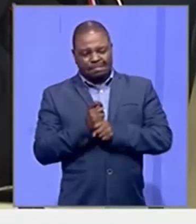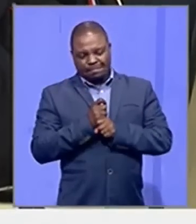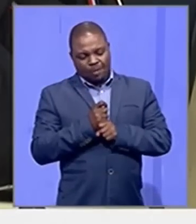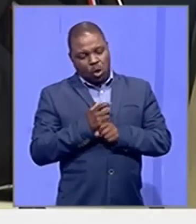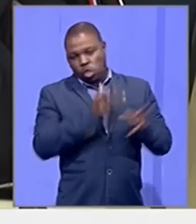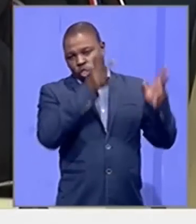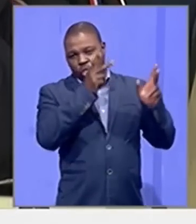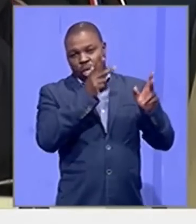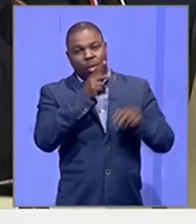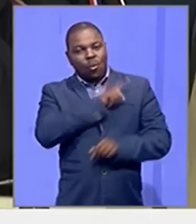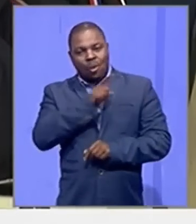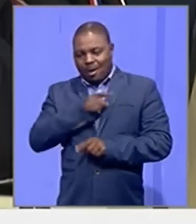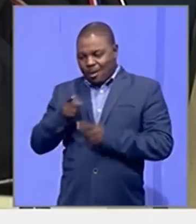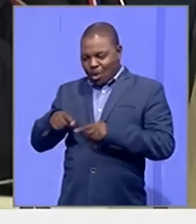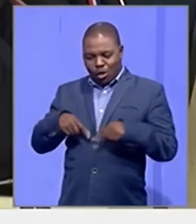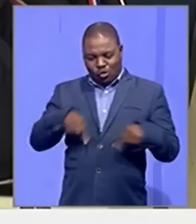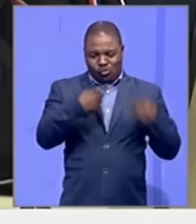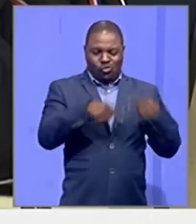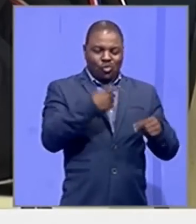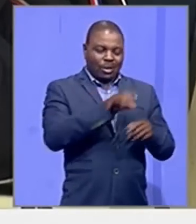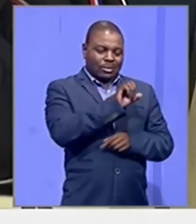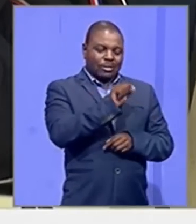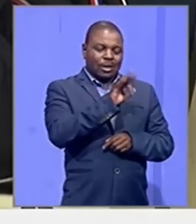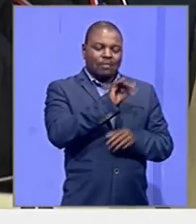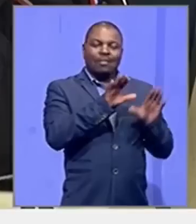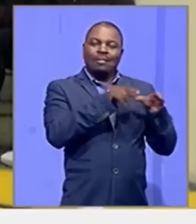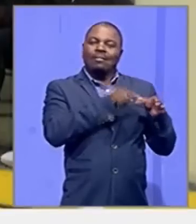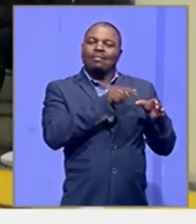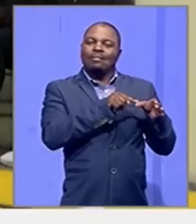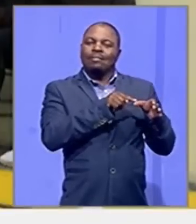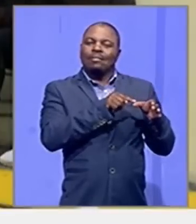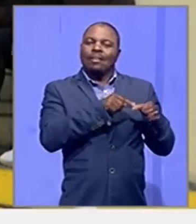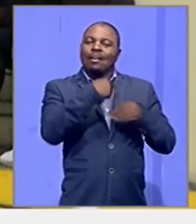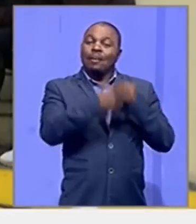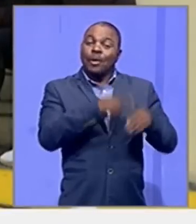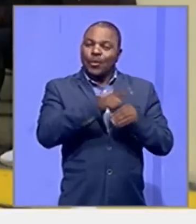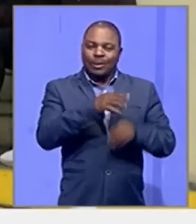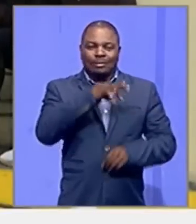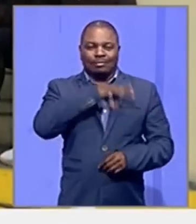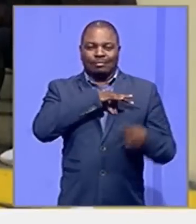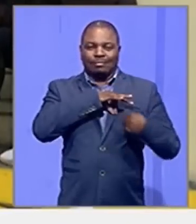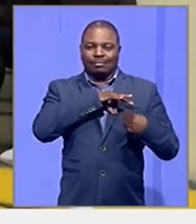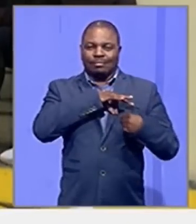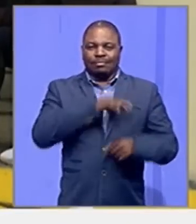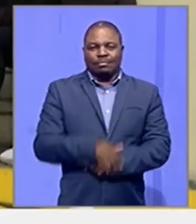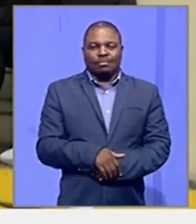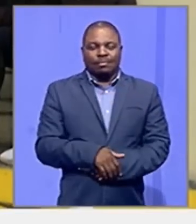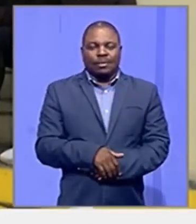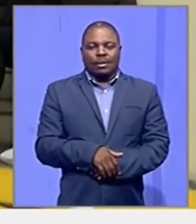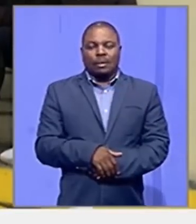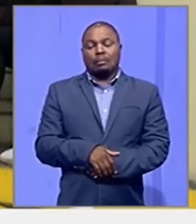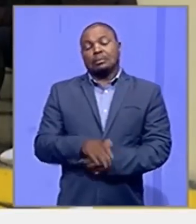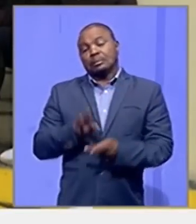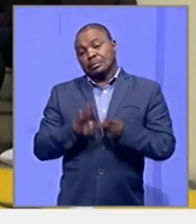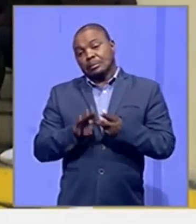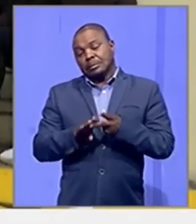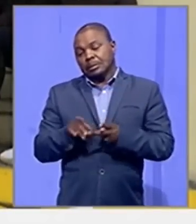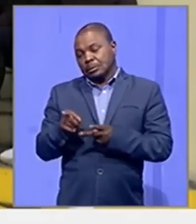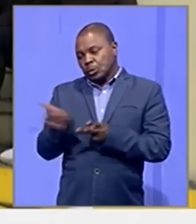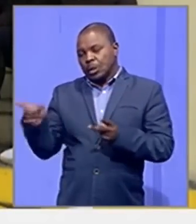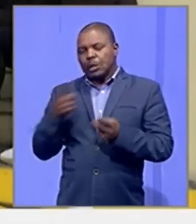morago ga gore ba tšweletše dingongorego kgatlhanong le mokgatlo wa kgwele ya maoto ka ga ditefelo gare ga tše dingwe. Go dumelwa ge baraloki